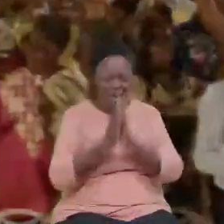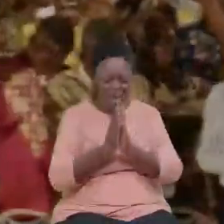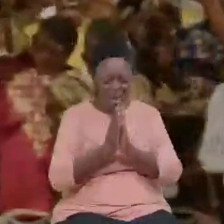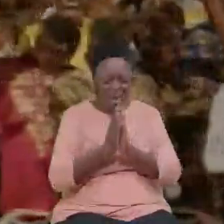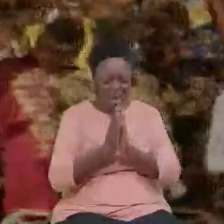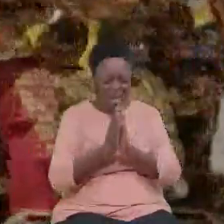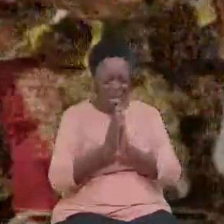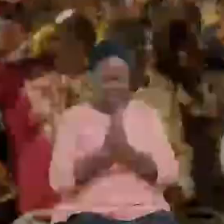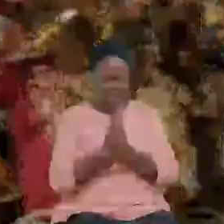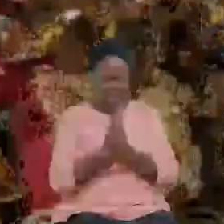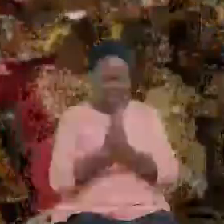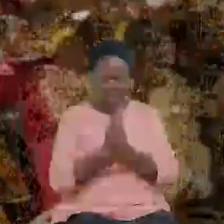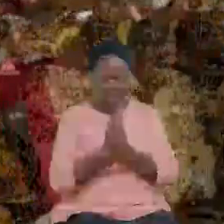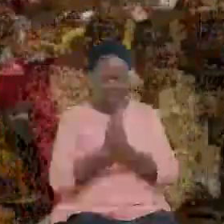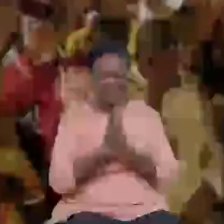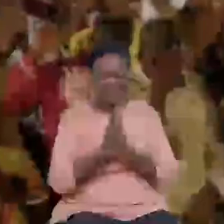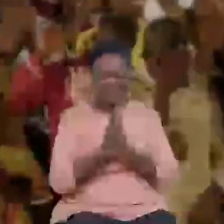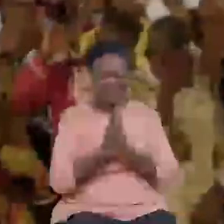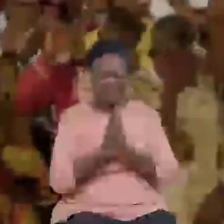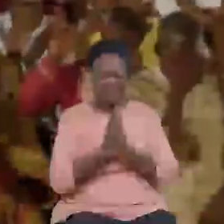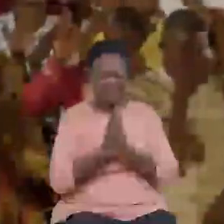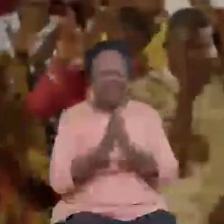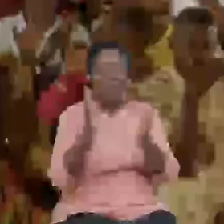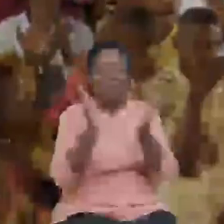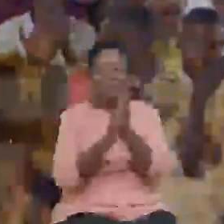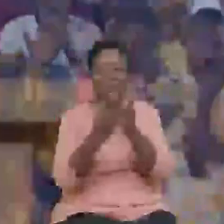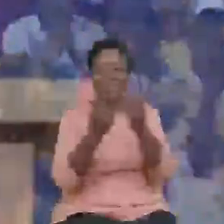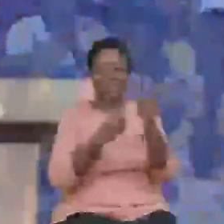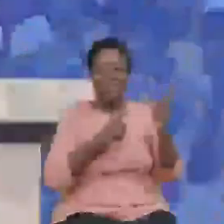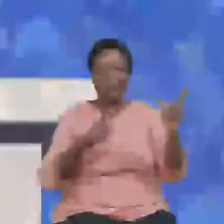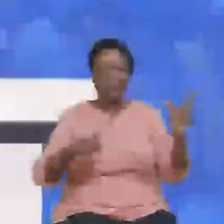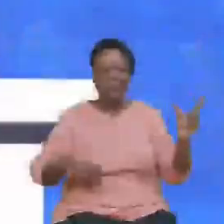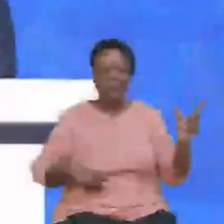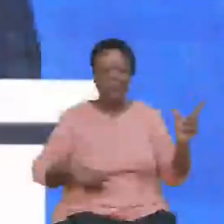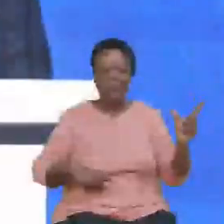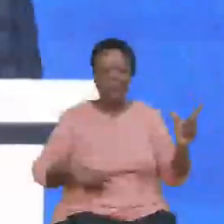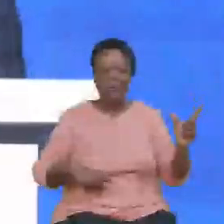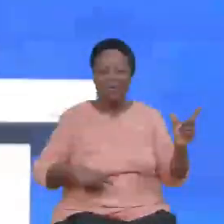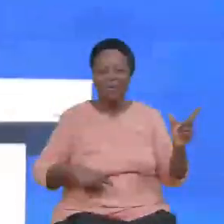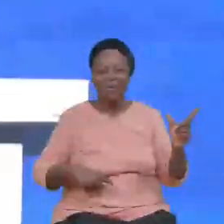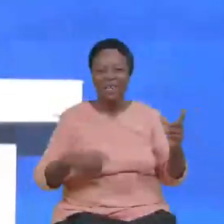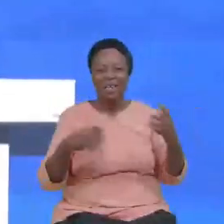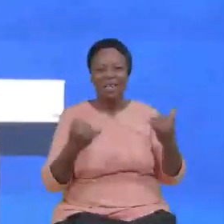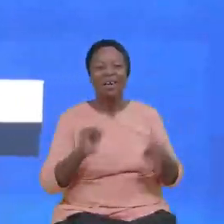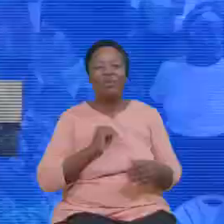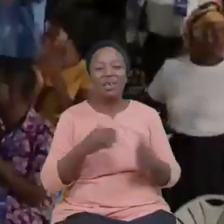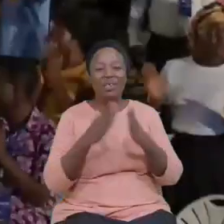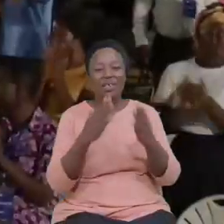Praise the Lord. A national of a seer place.